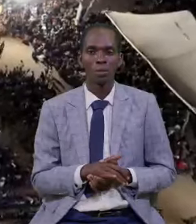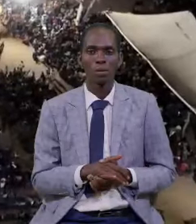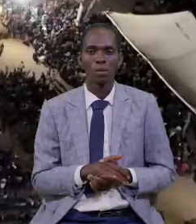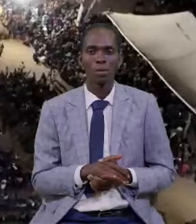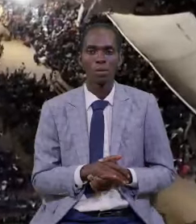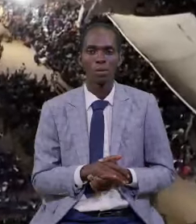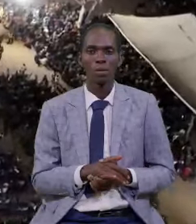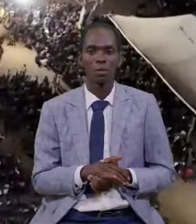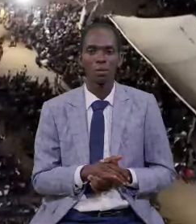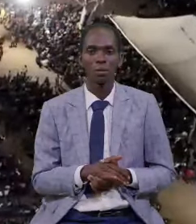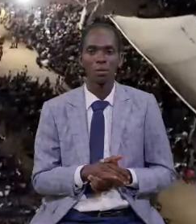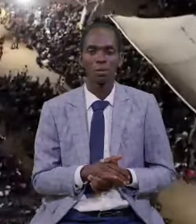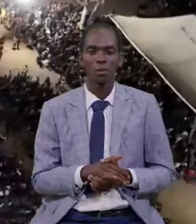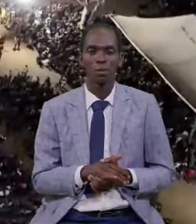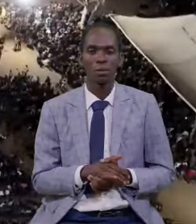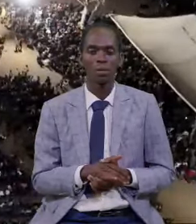Counselors,